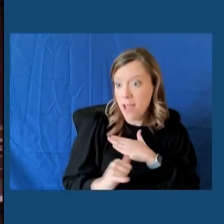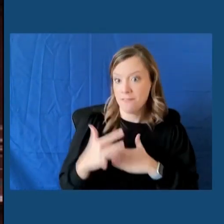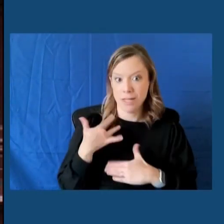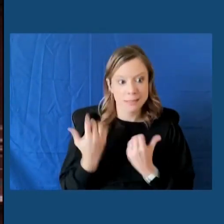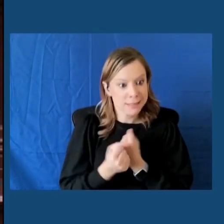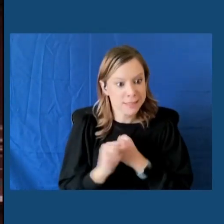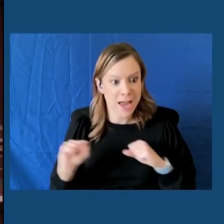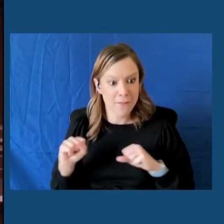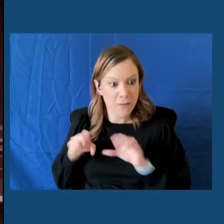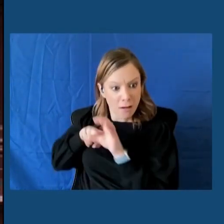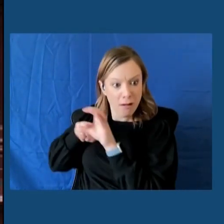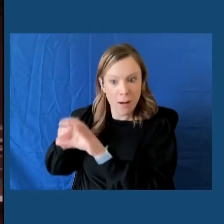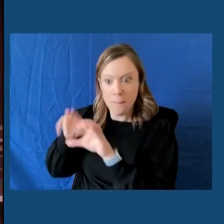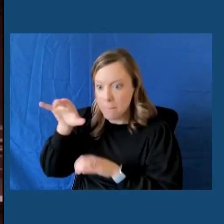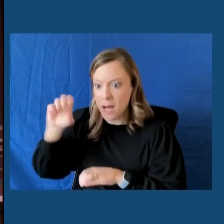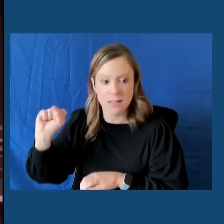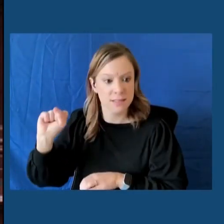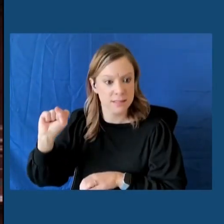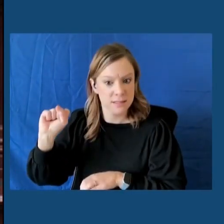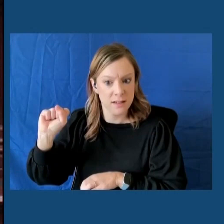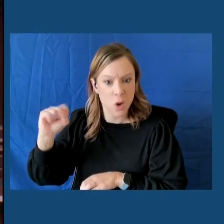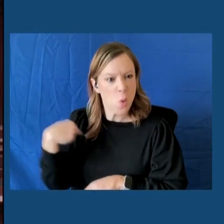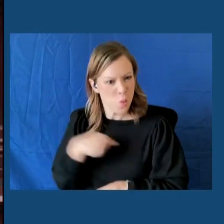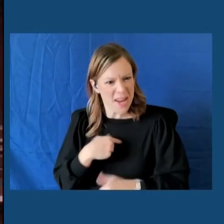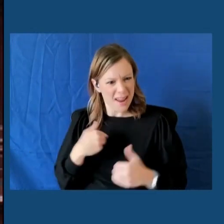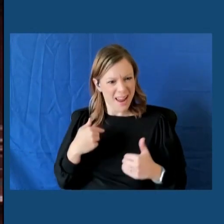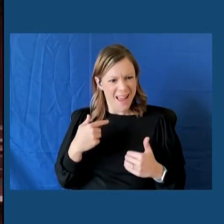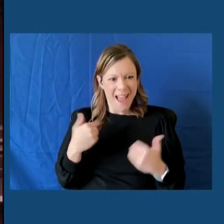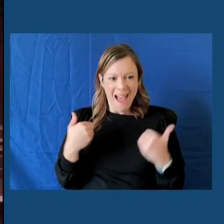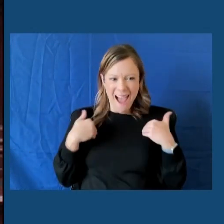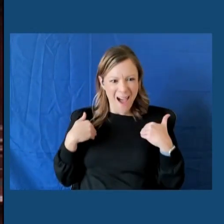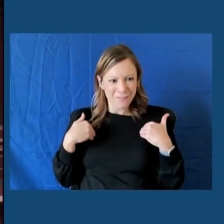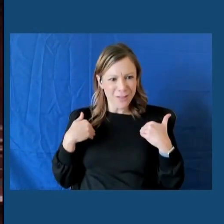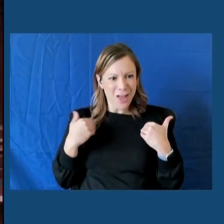resource to become the best version of themselves.